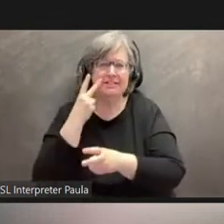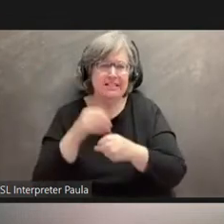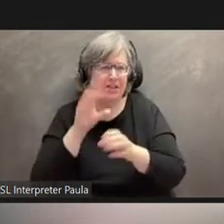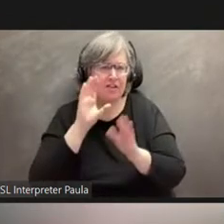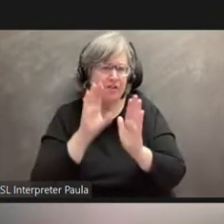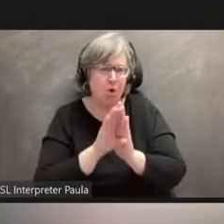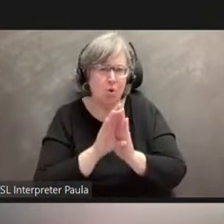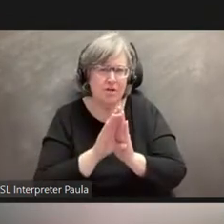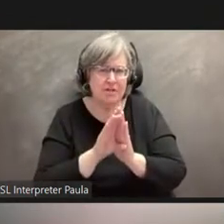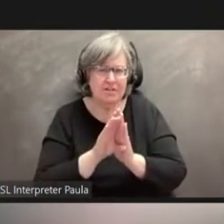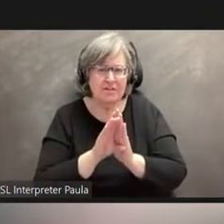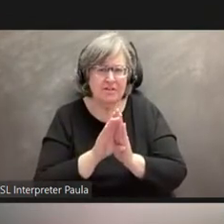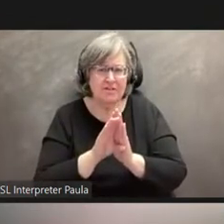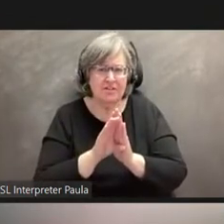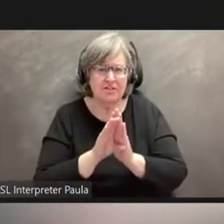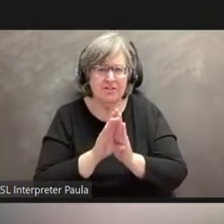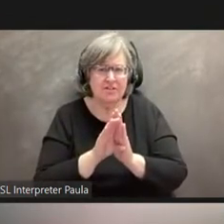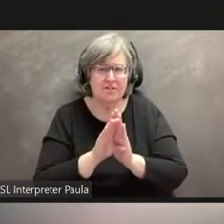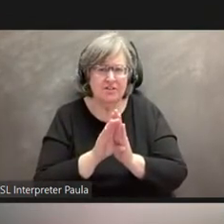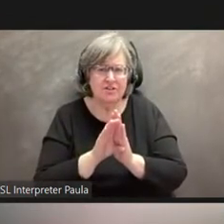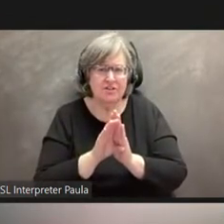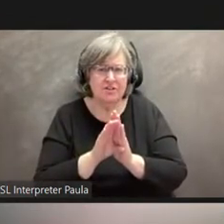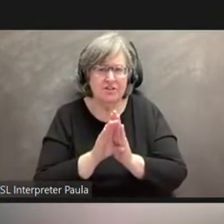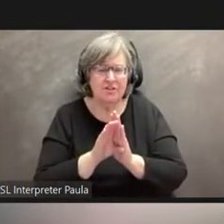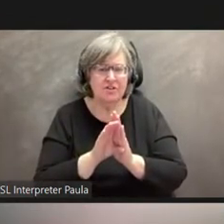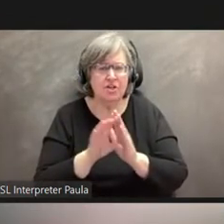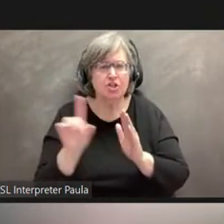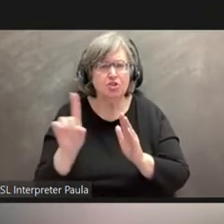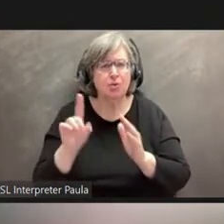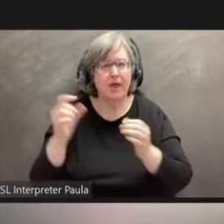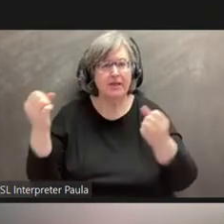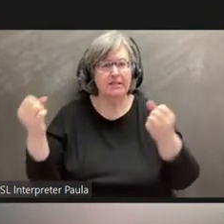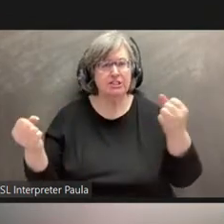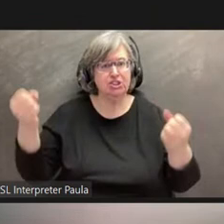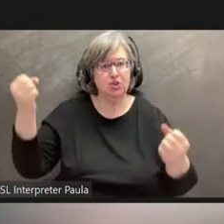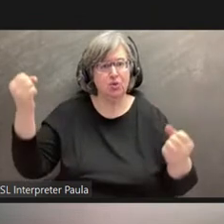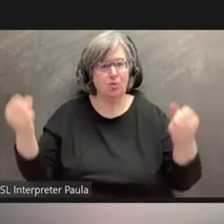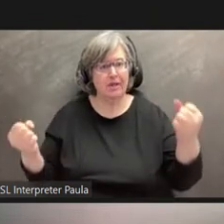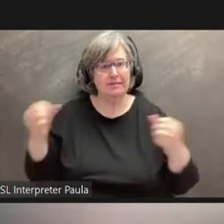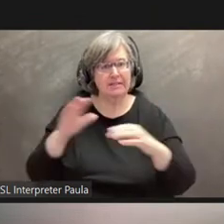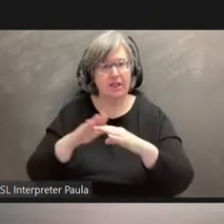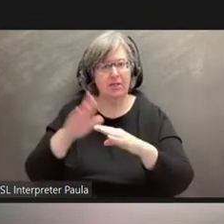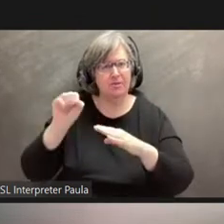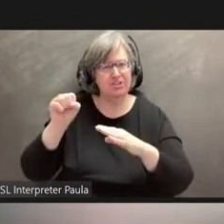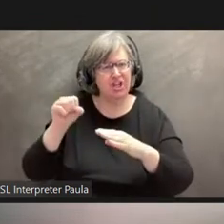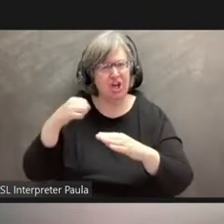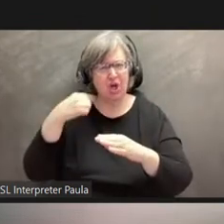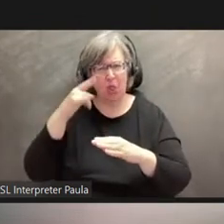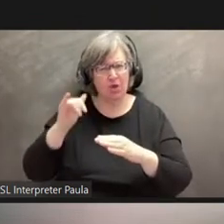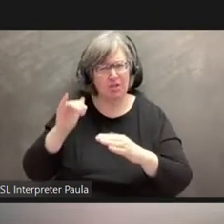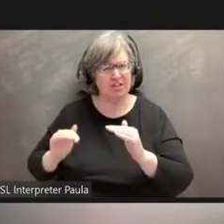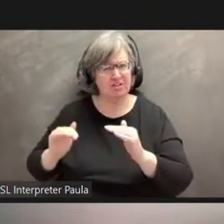it just in perspective of where the steering wheel is on the bus, it looked like it